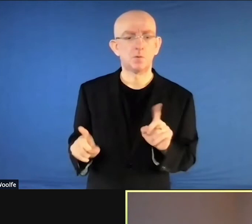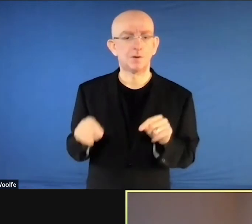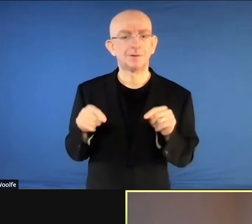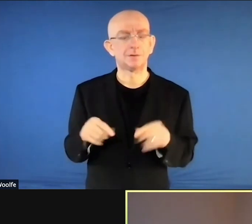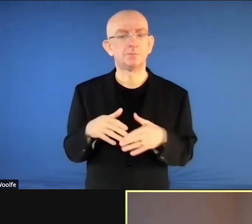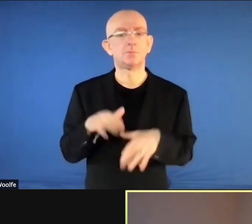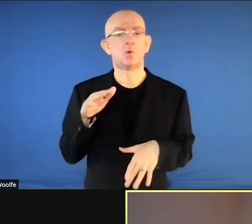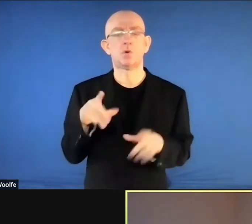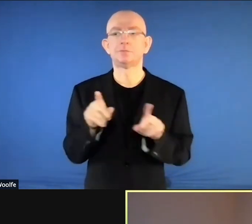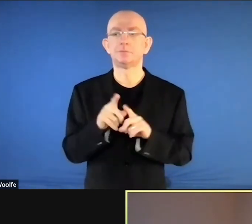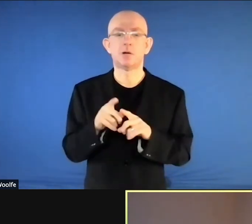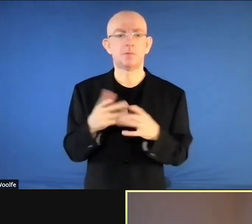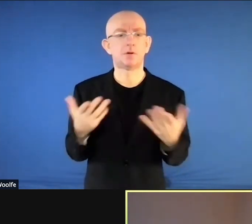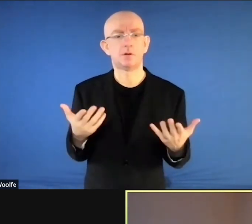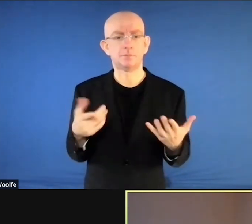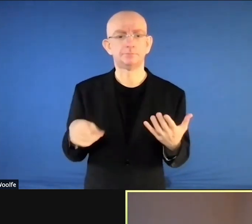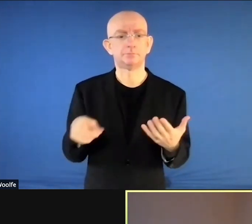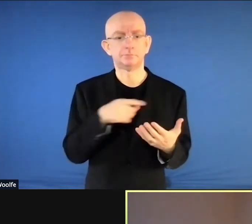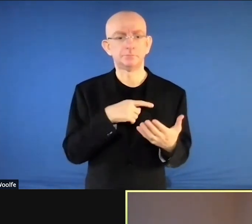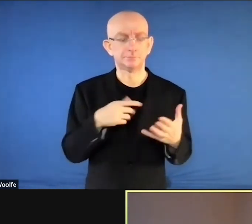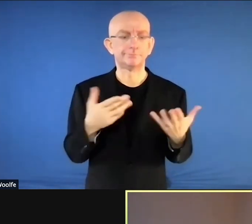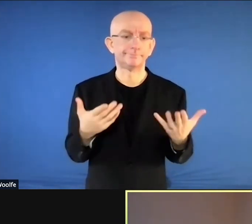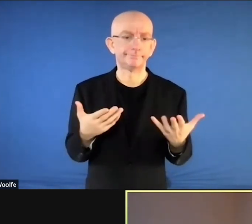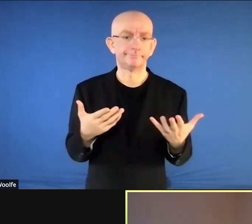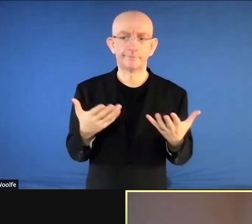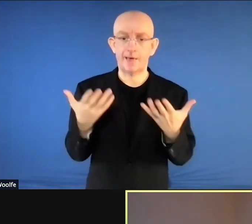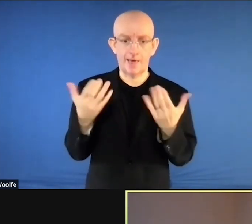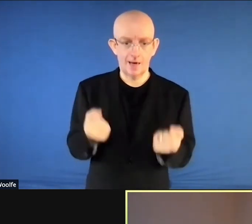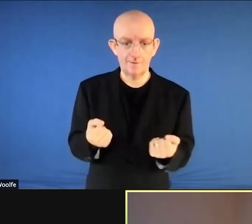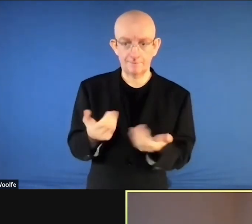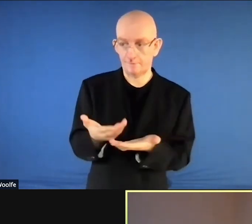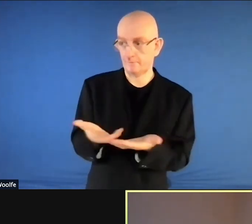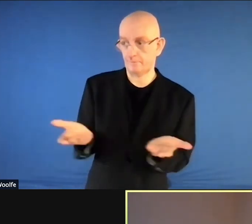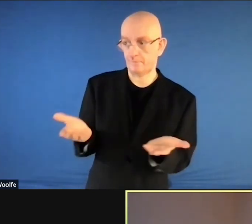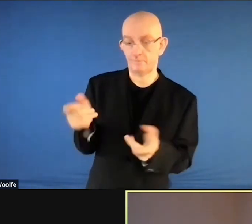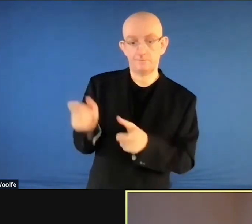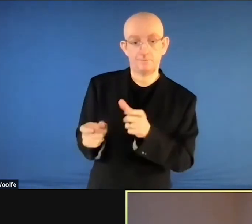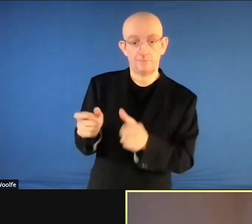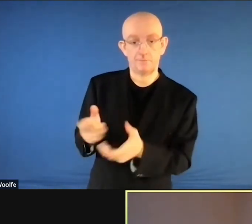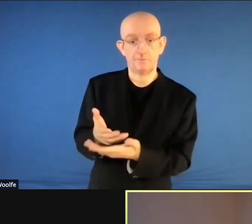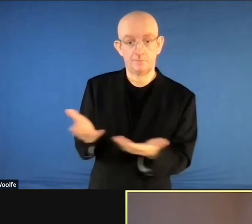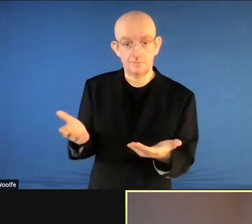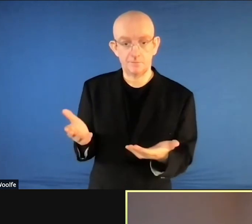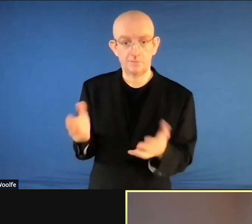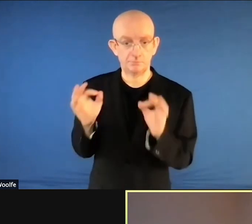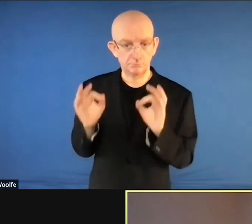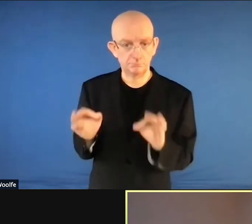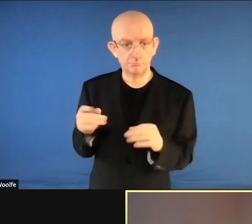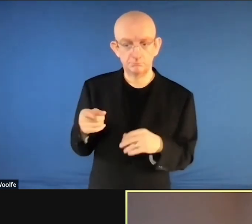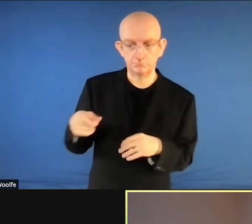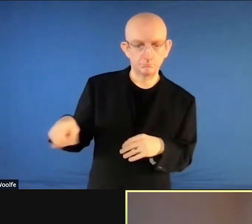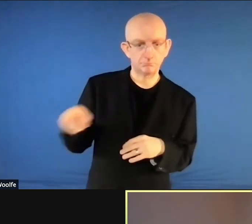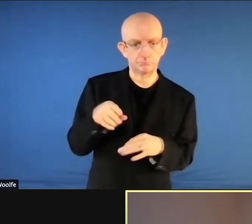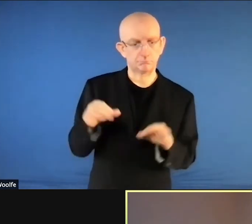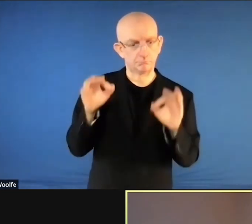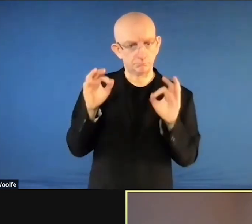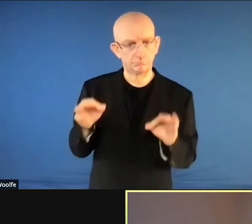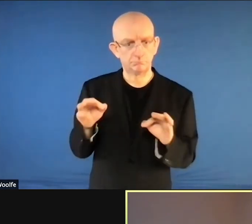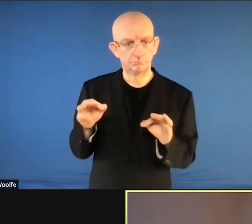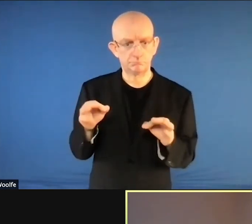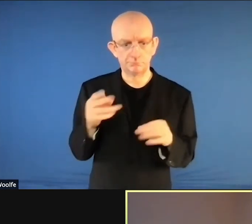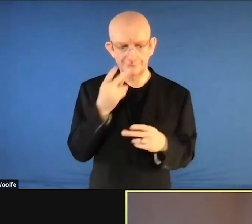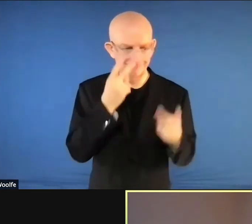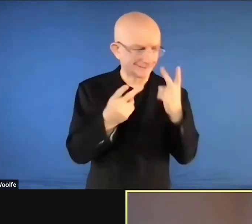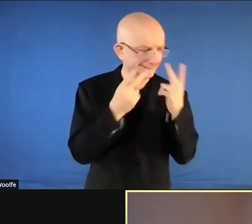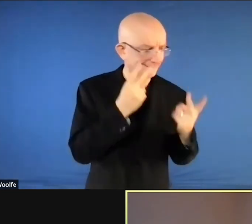having the people again be very well exposed to all of the elements of the